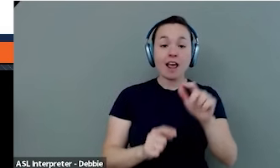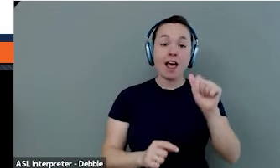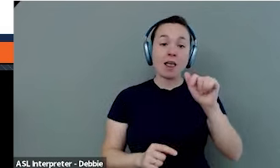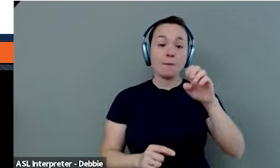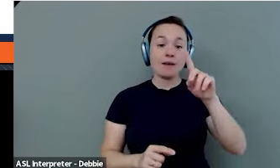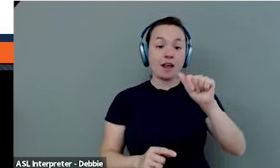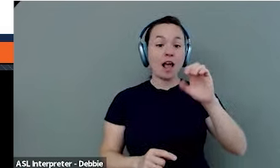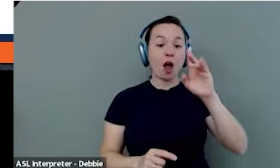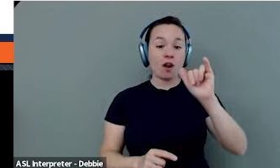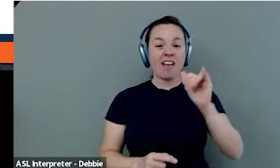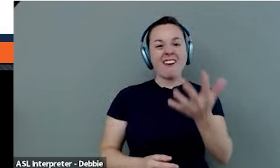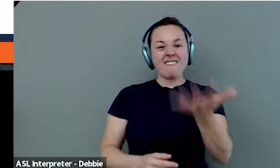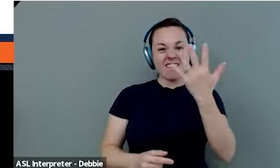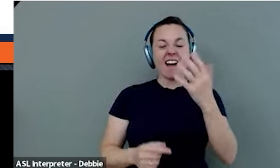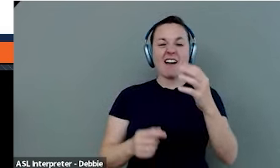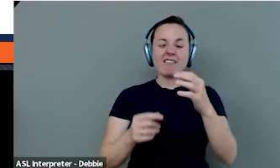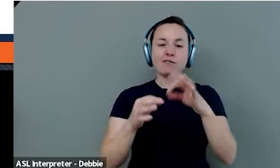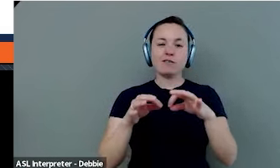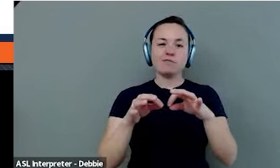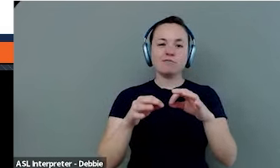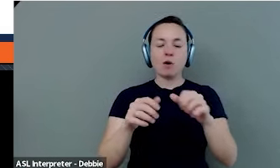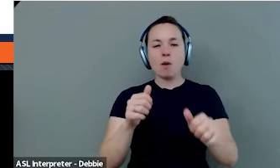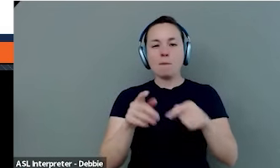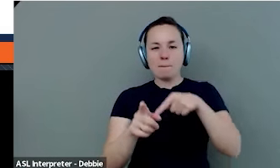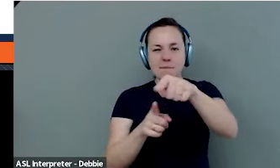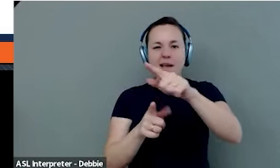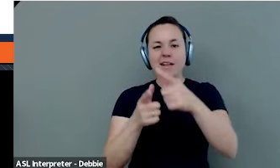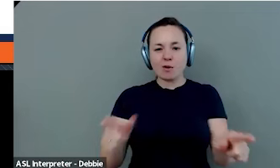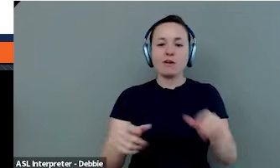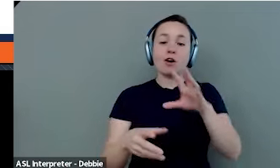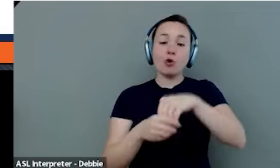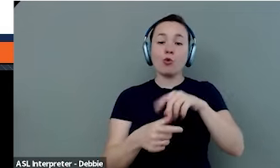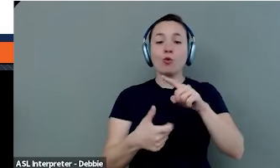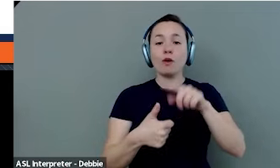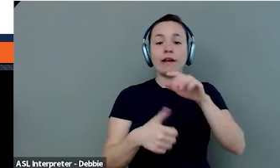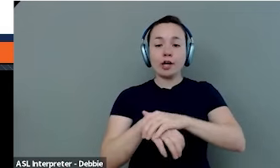include English, Spanish, Tagalog, Chinese, and Vietnamese.